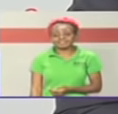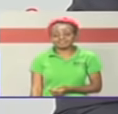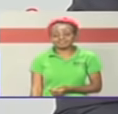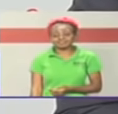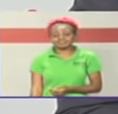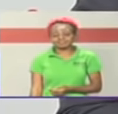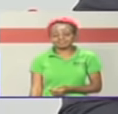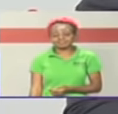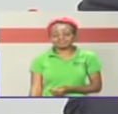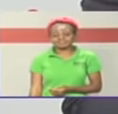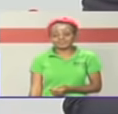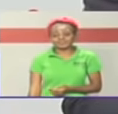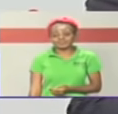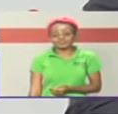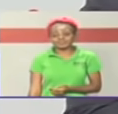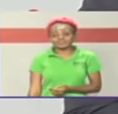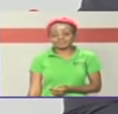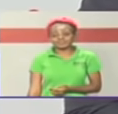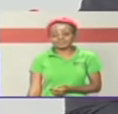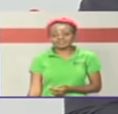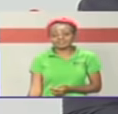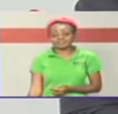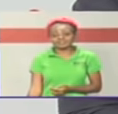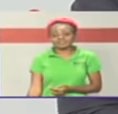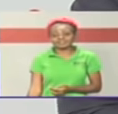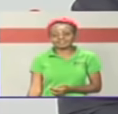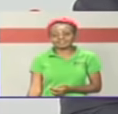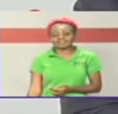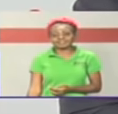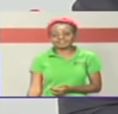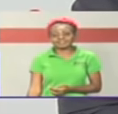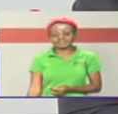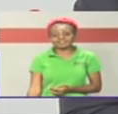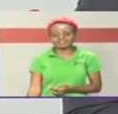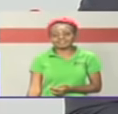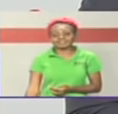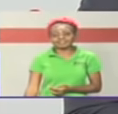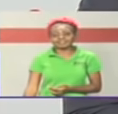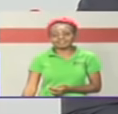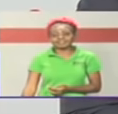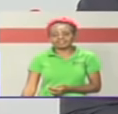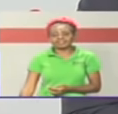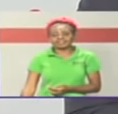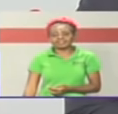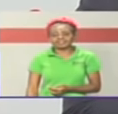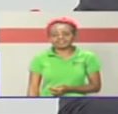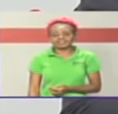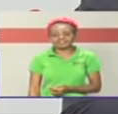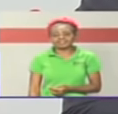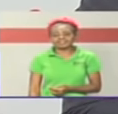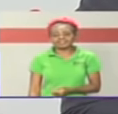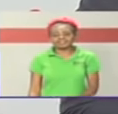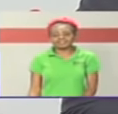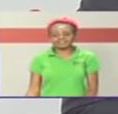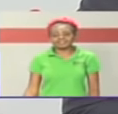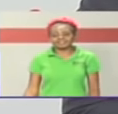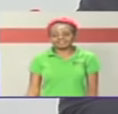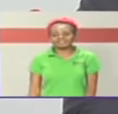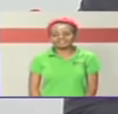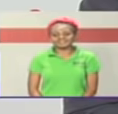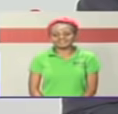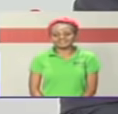are reminded to state your name and the name of the media house that you represent before asking no more than 2